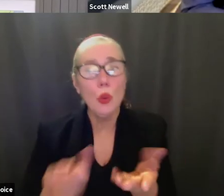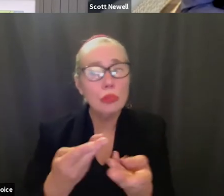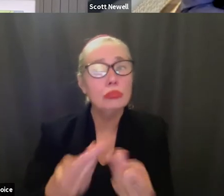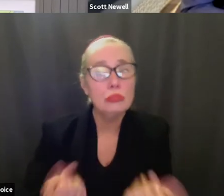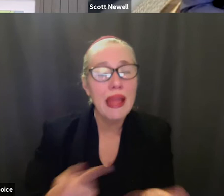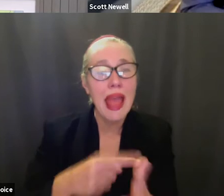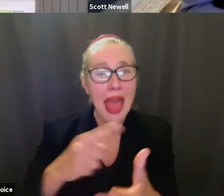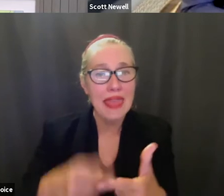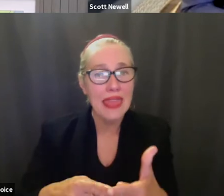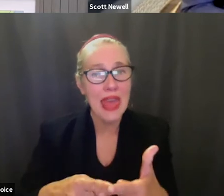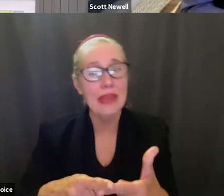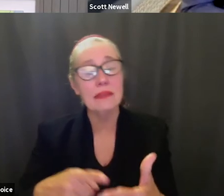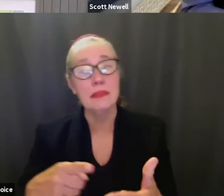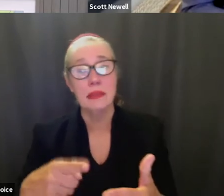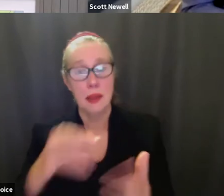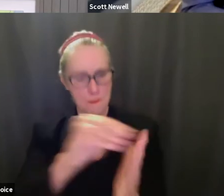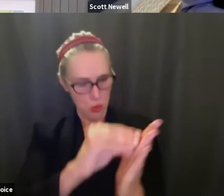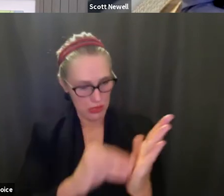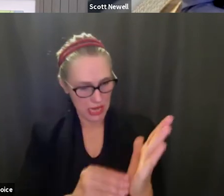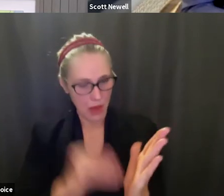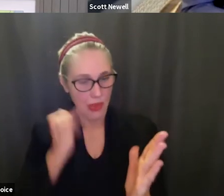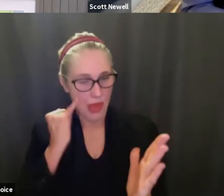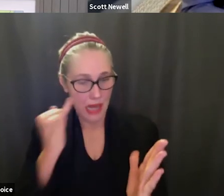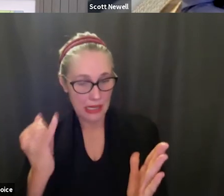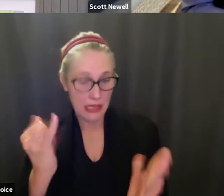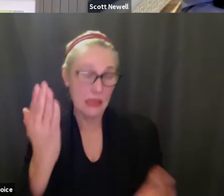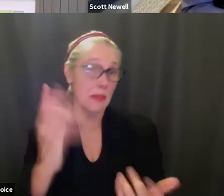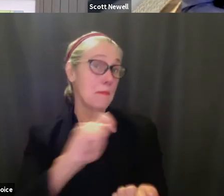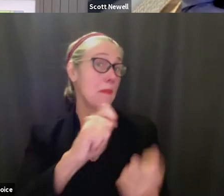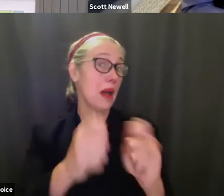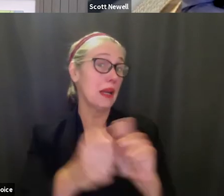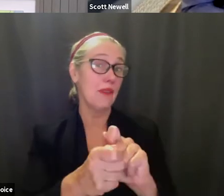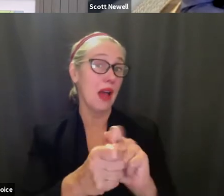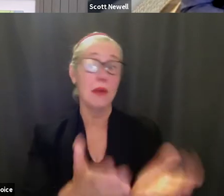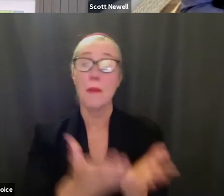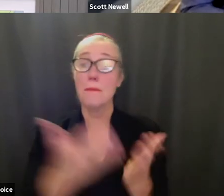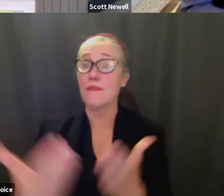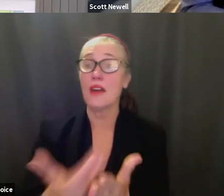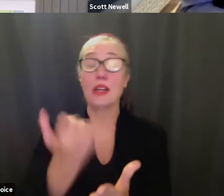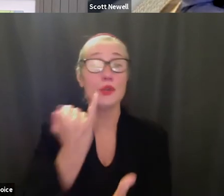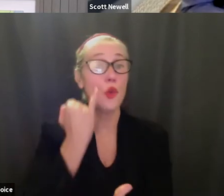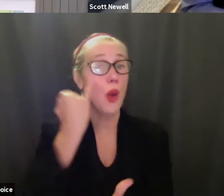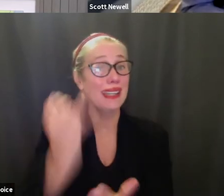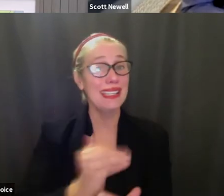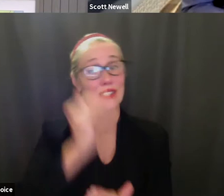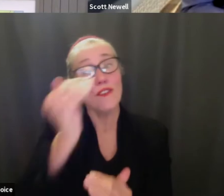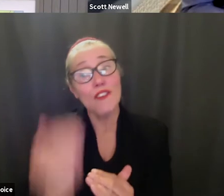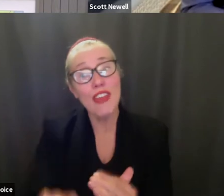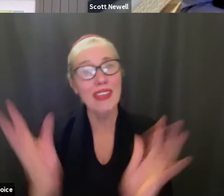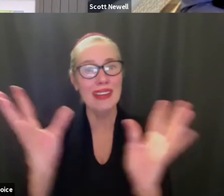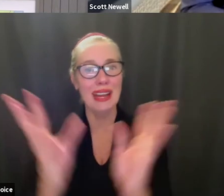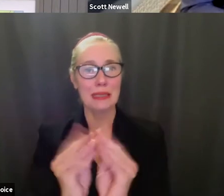potentially modify or provide new scenarios for um you know the next hearing